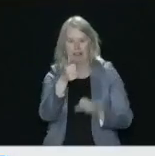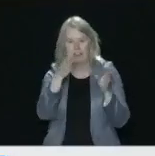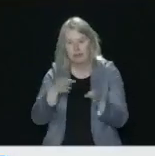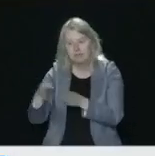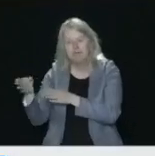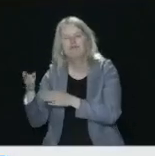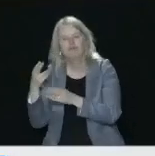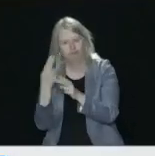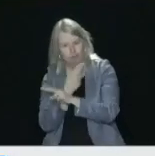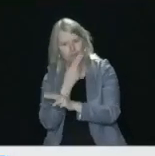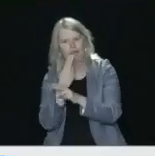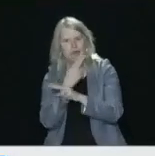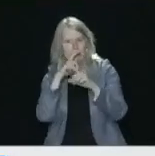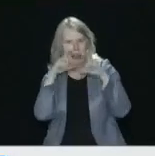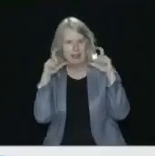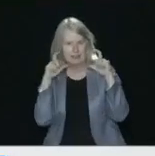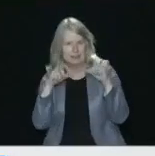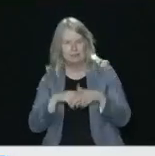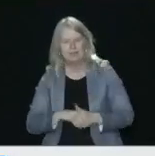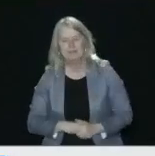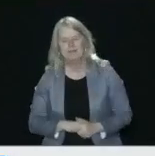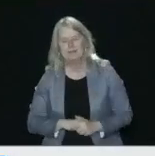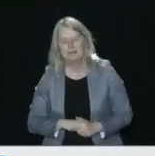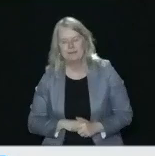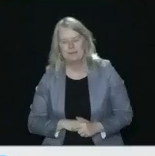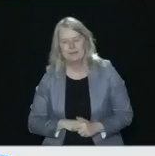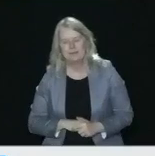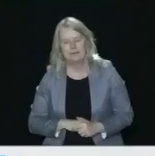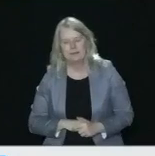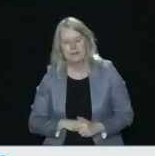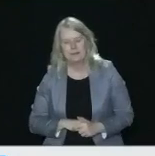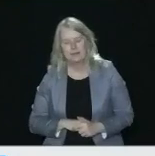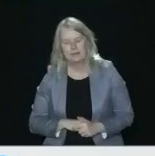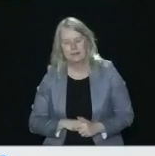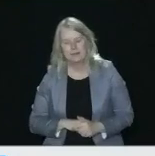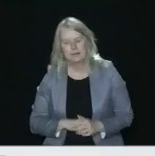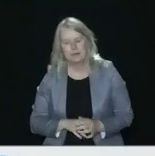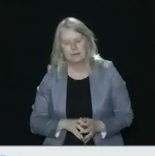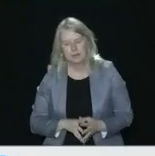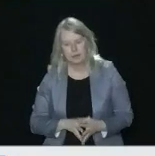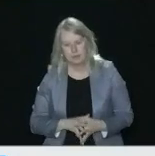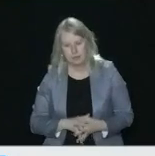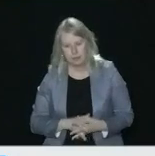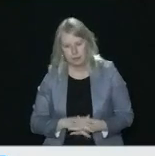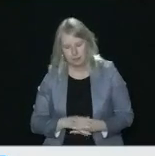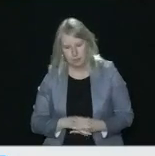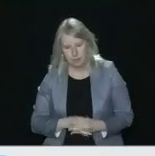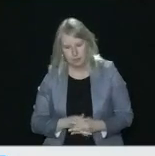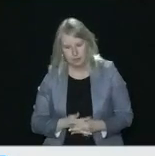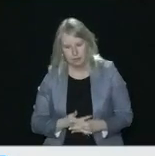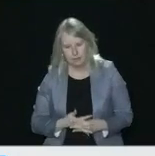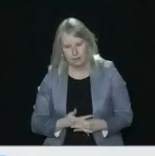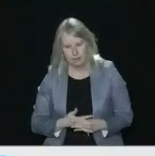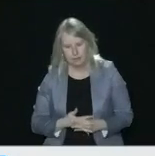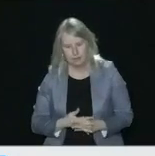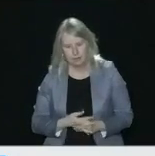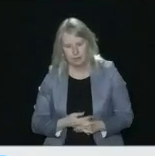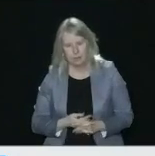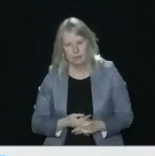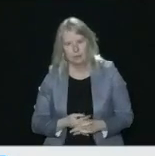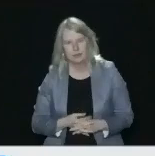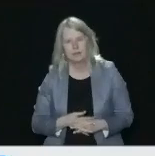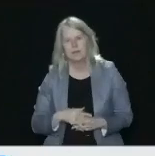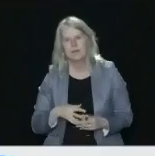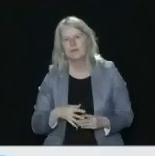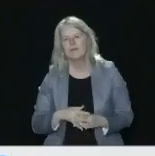Whether or not there's a mandate to wear the mask, it's a good idea to continue wearing one for your own personal protection. So the message can be